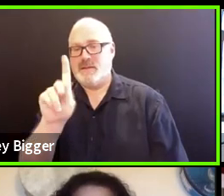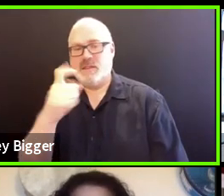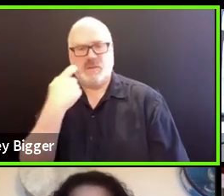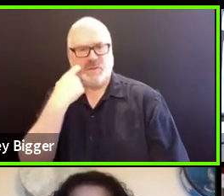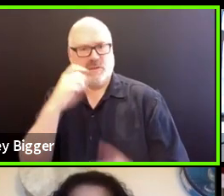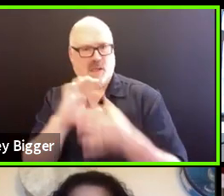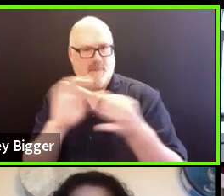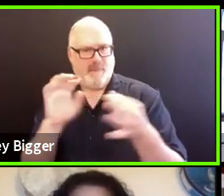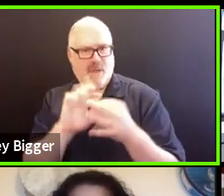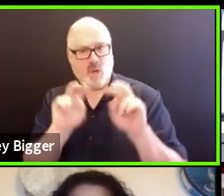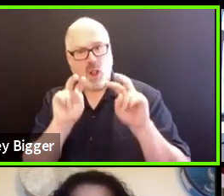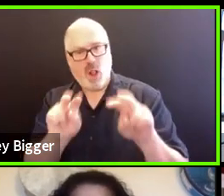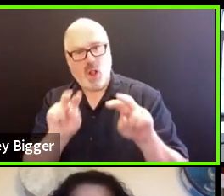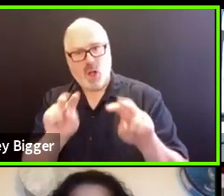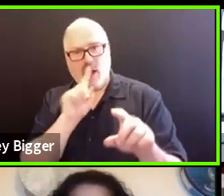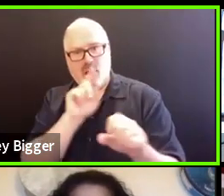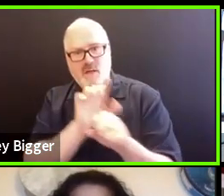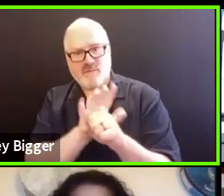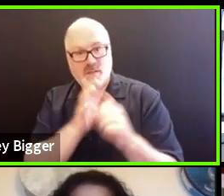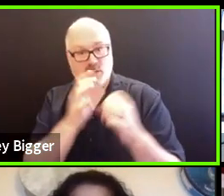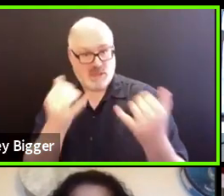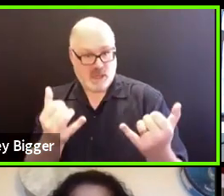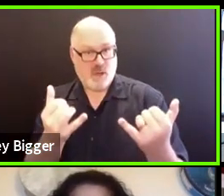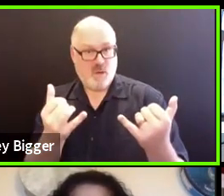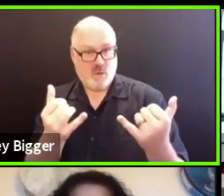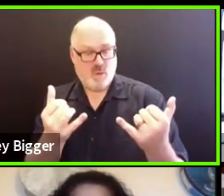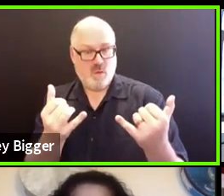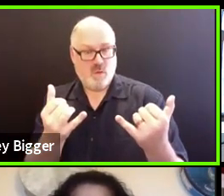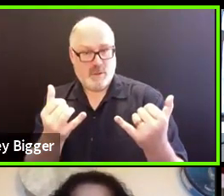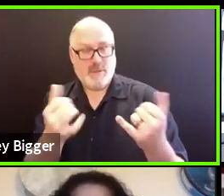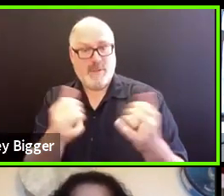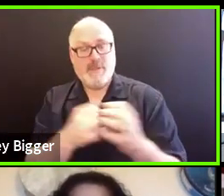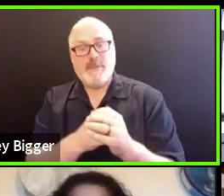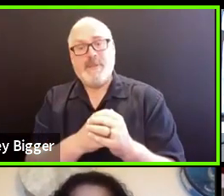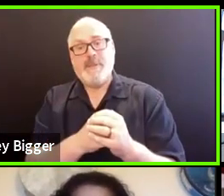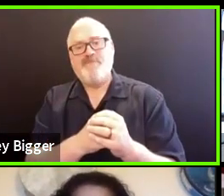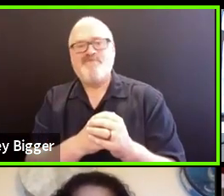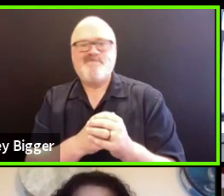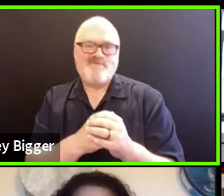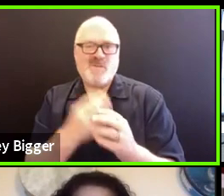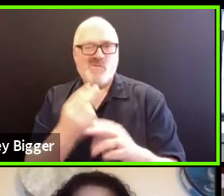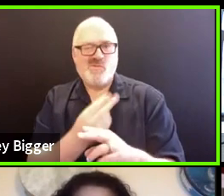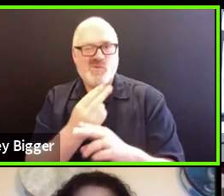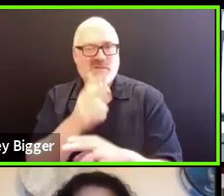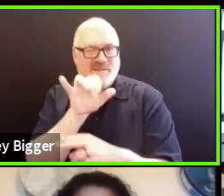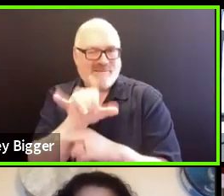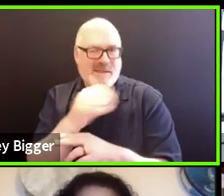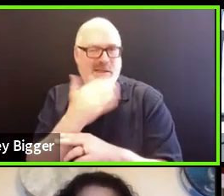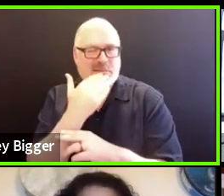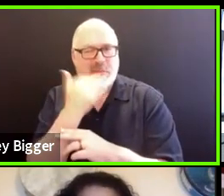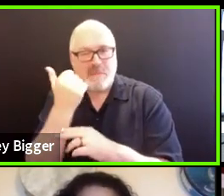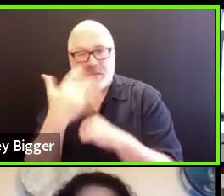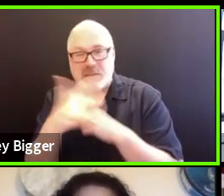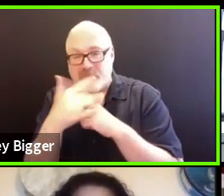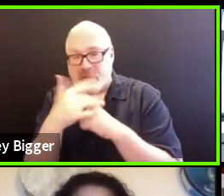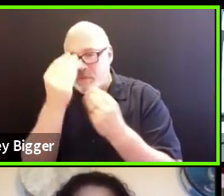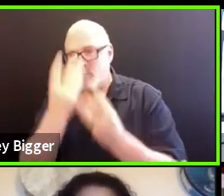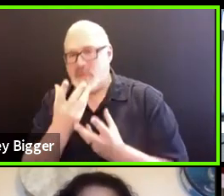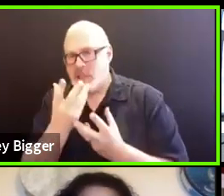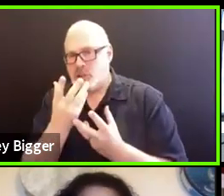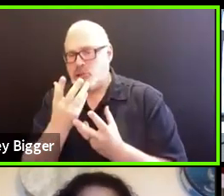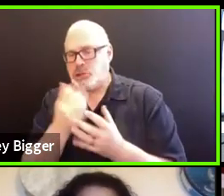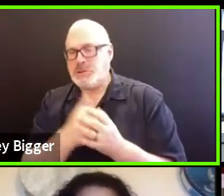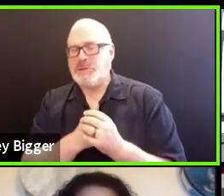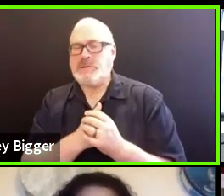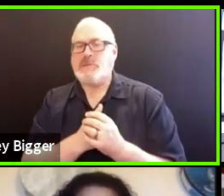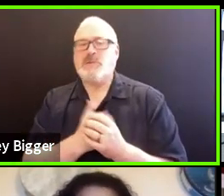When we look at our confirmations right now, we're sort of using that as the best available information.